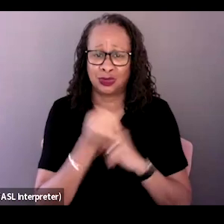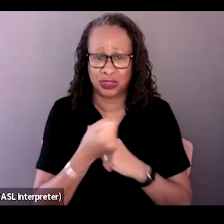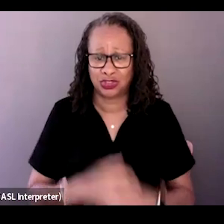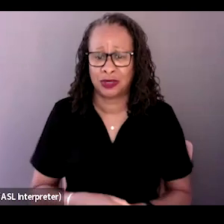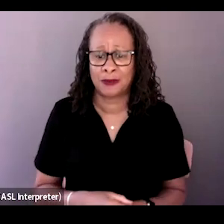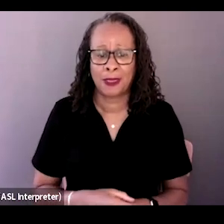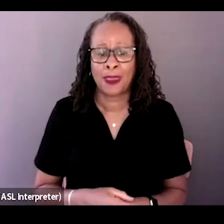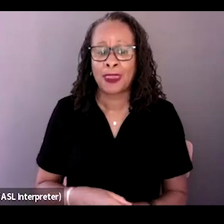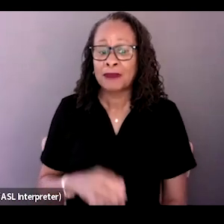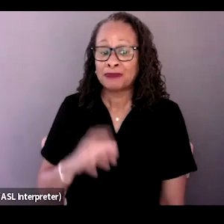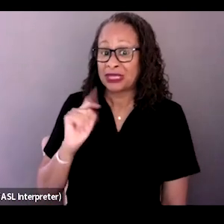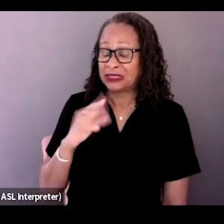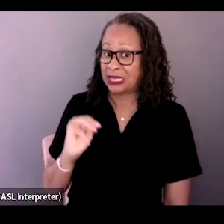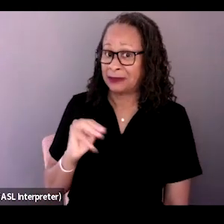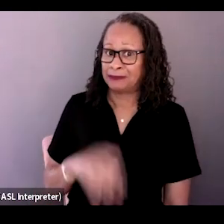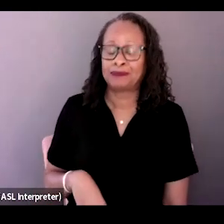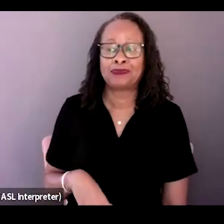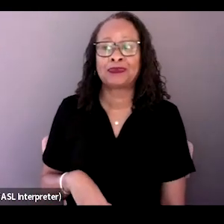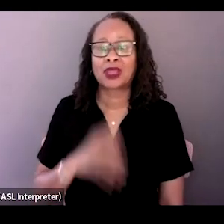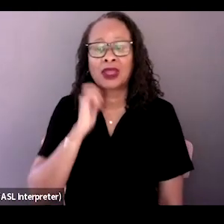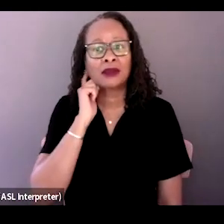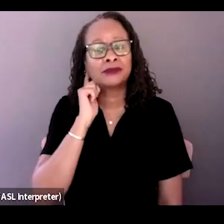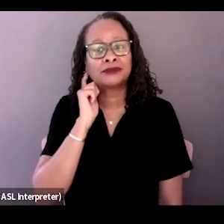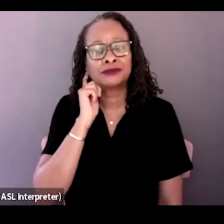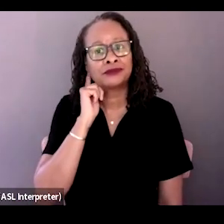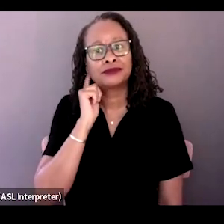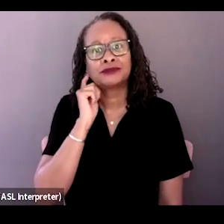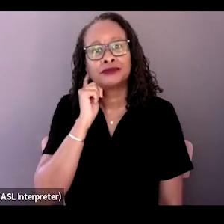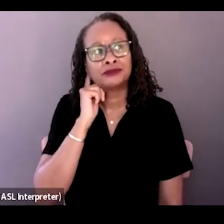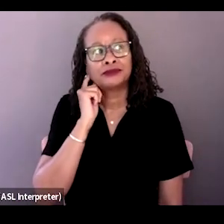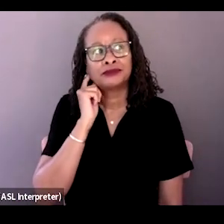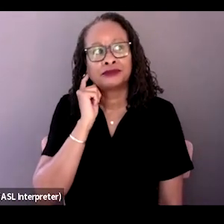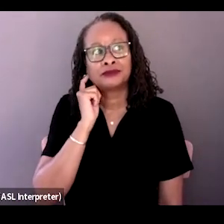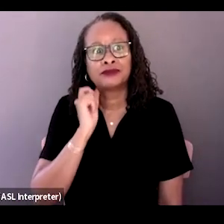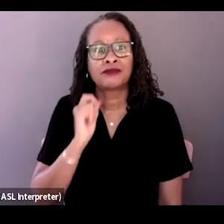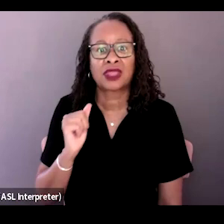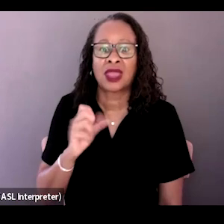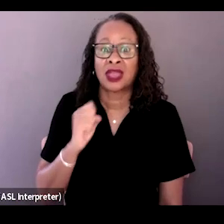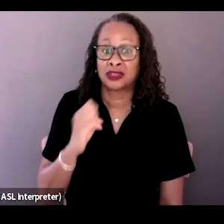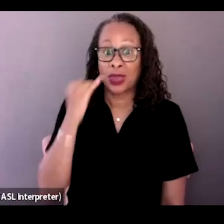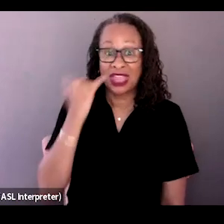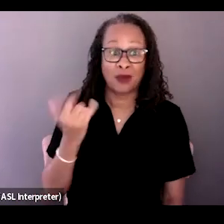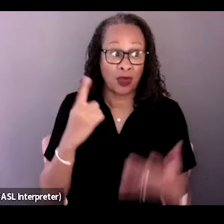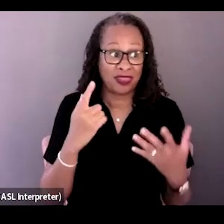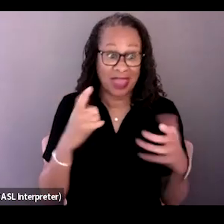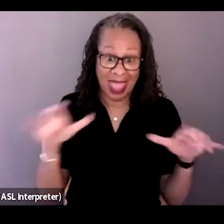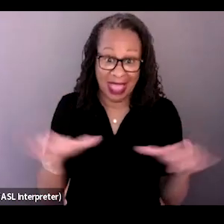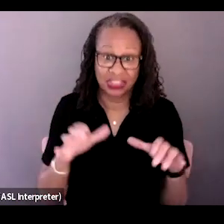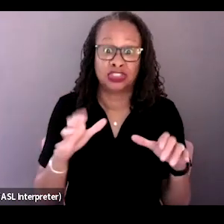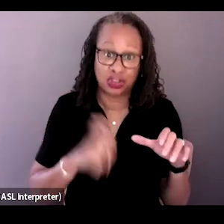If the undertaking had been what the musicians, the ambassadors had wanted it to be, what do you